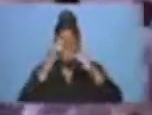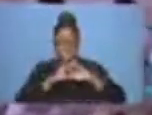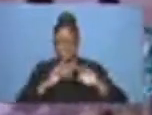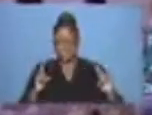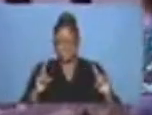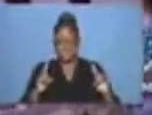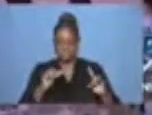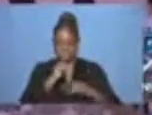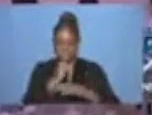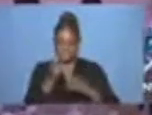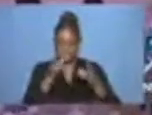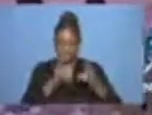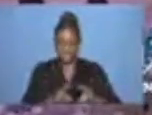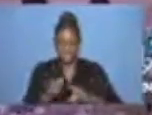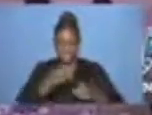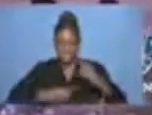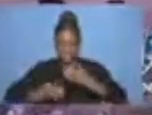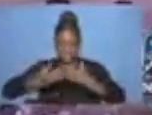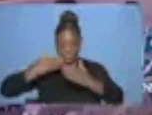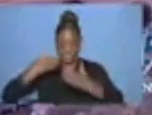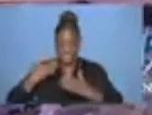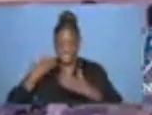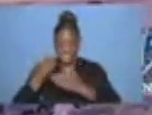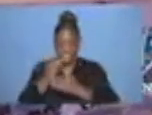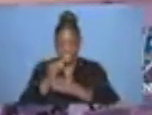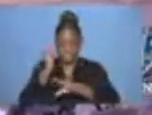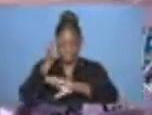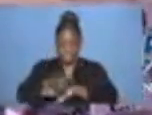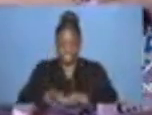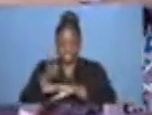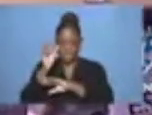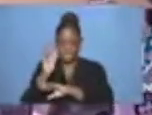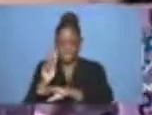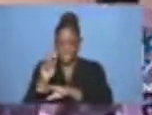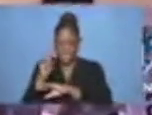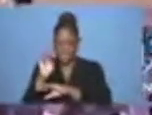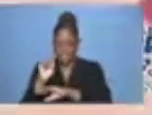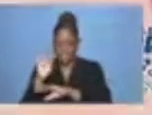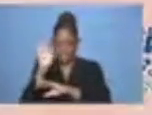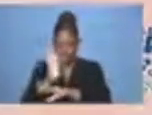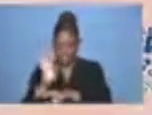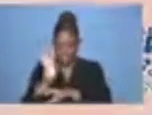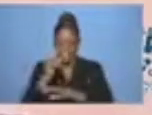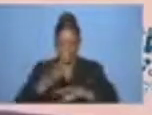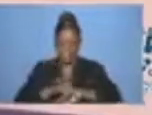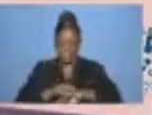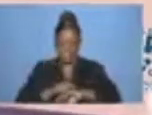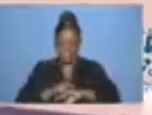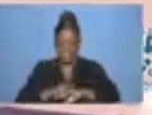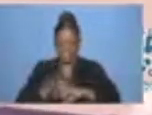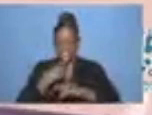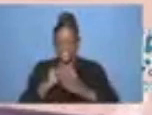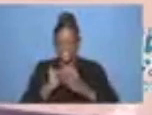Cup qualifiers after coming from behind to shock Panama 83-79 on Friday. This time taking on